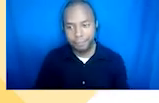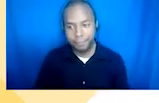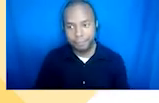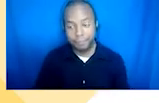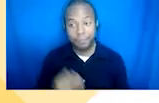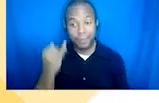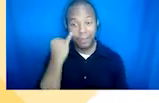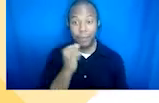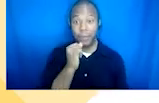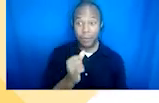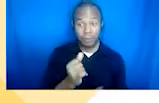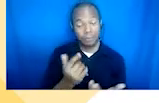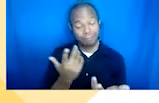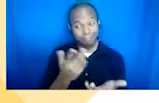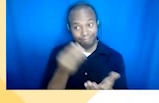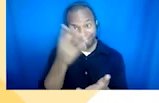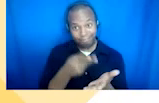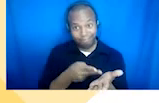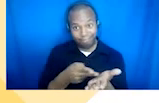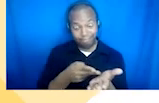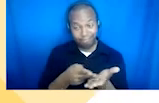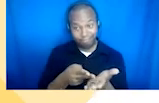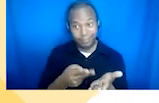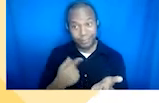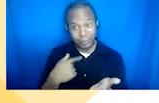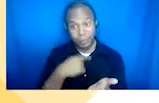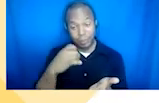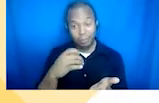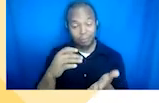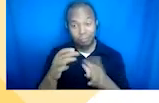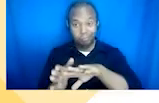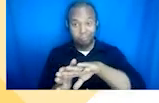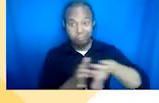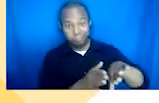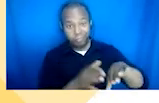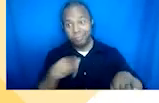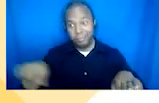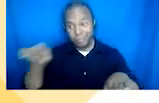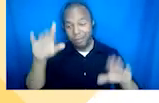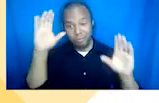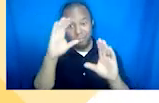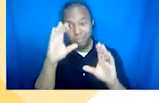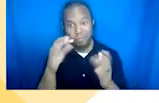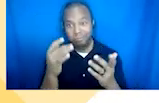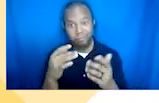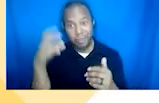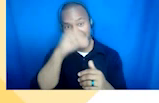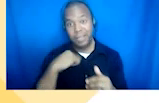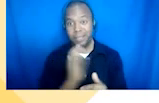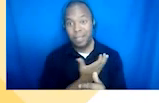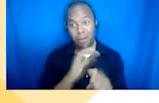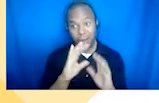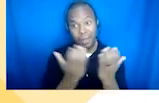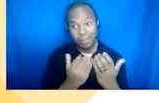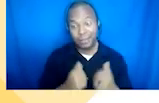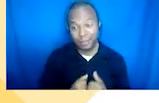we don't, let's be honest, we're going to get pushed to the bottom of that search. So we can capitalize on where we're at right